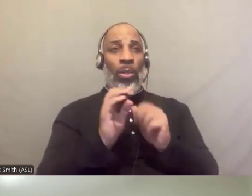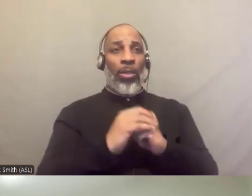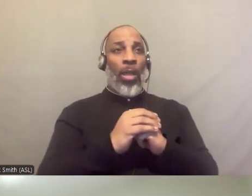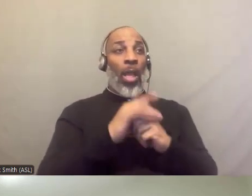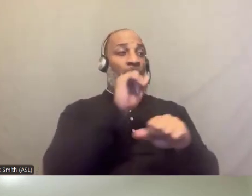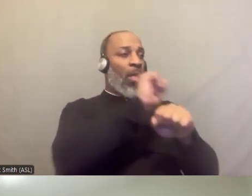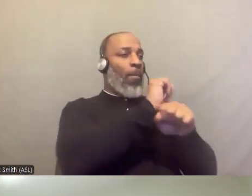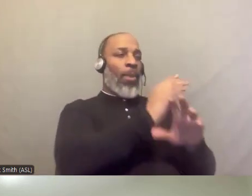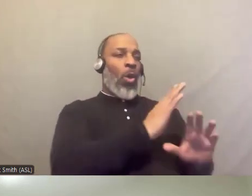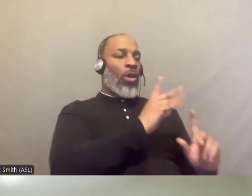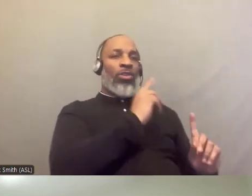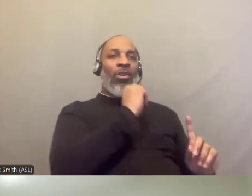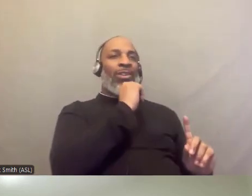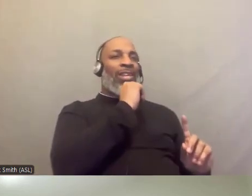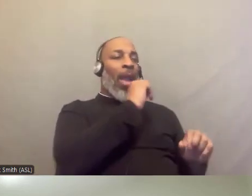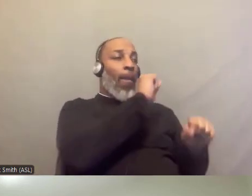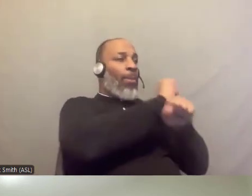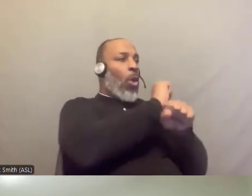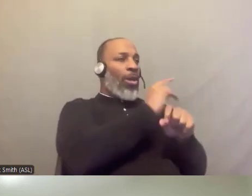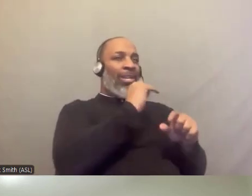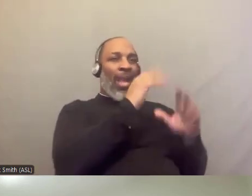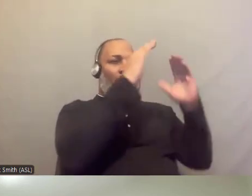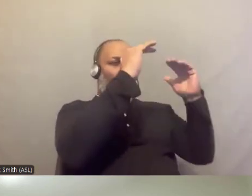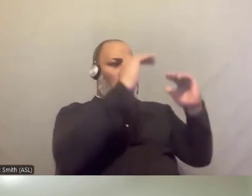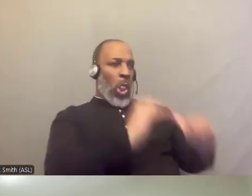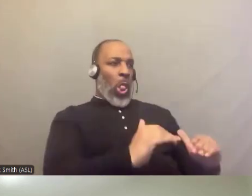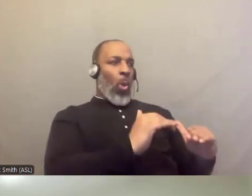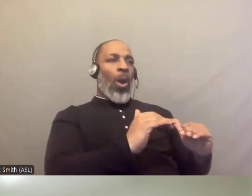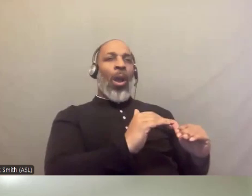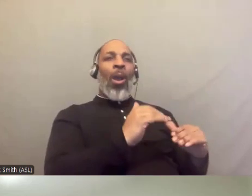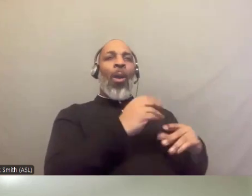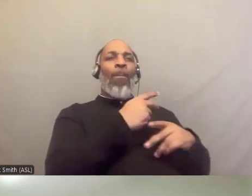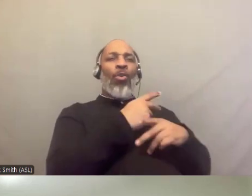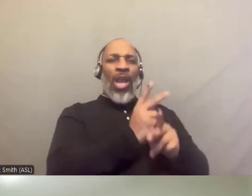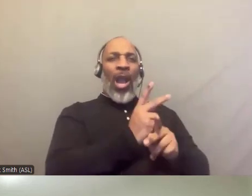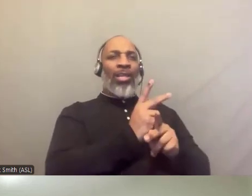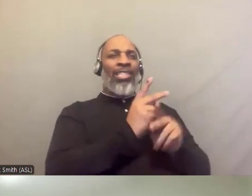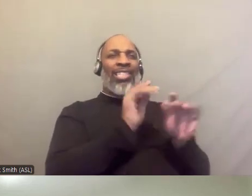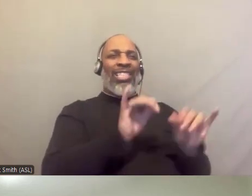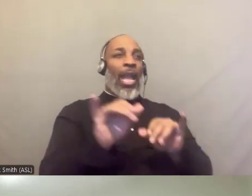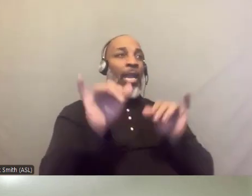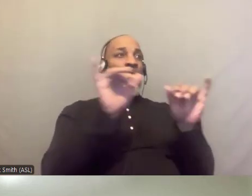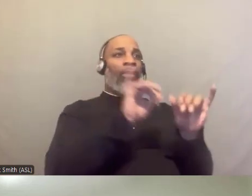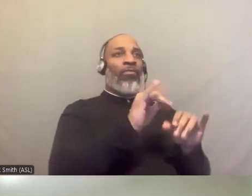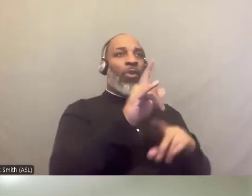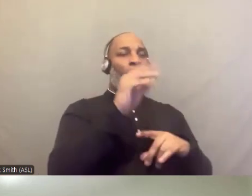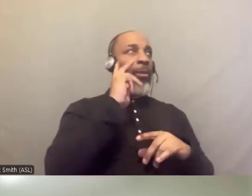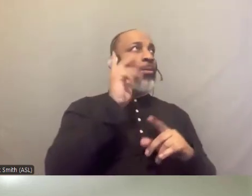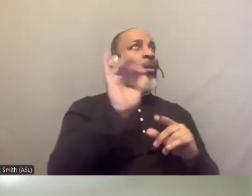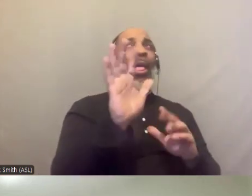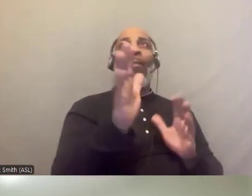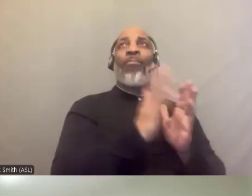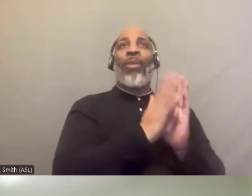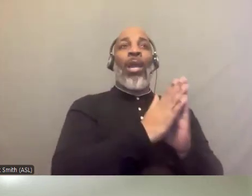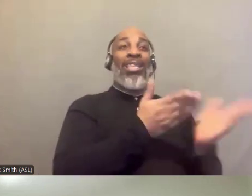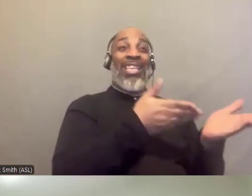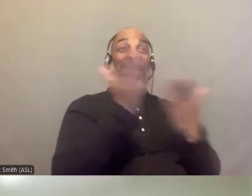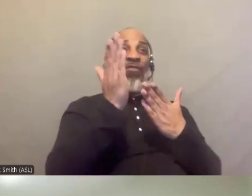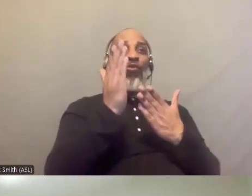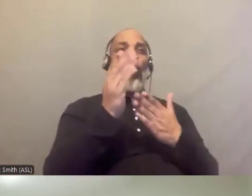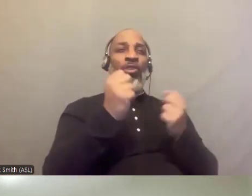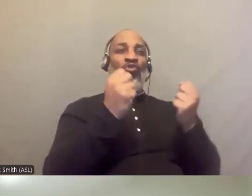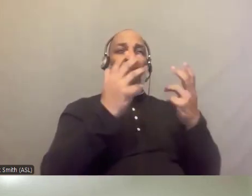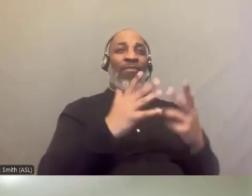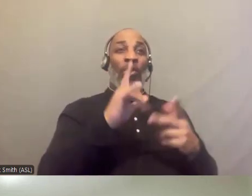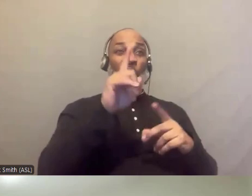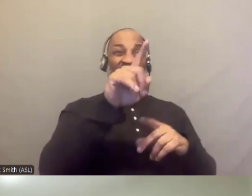employers aren't required to lower production standards, for instance, whether you're looking at something quantitative like a delivery driver, maybe you have